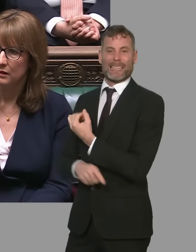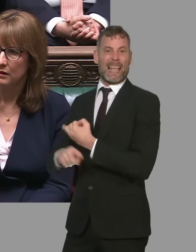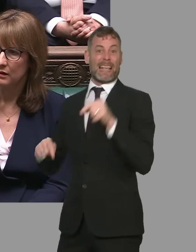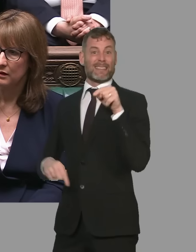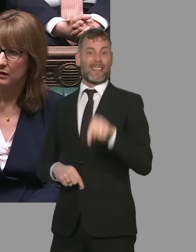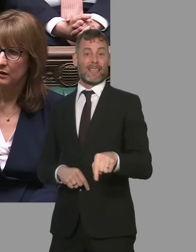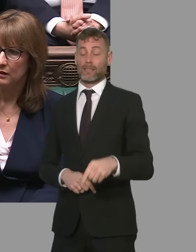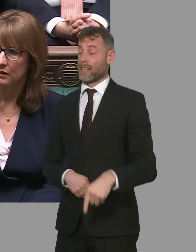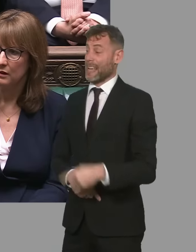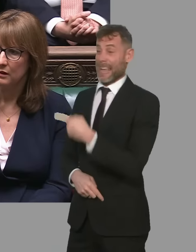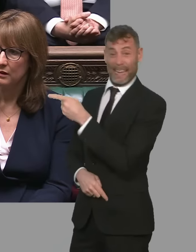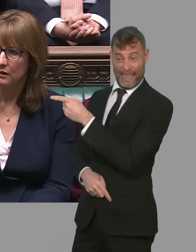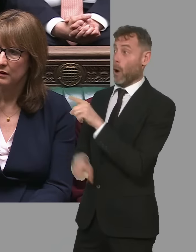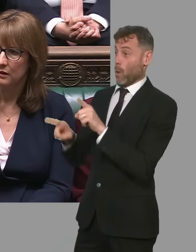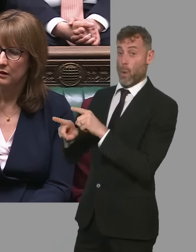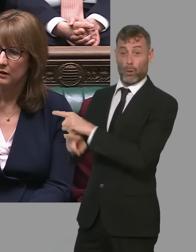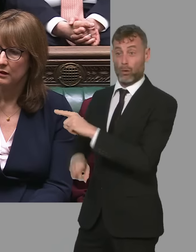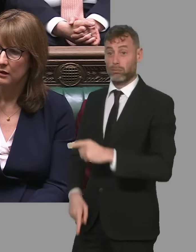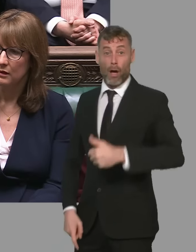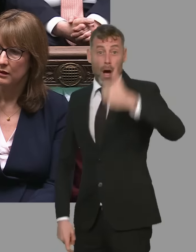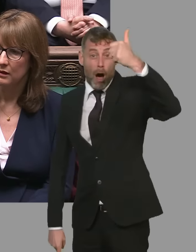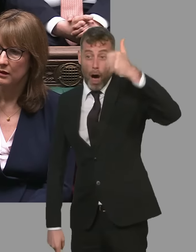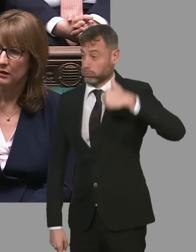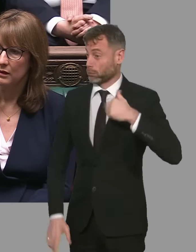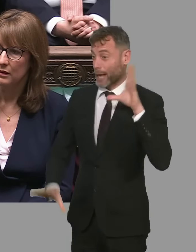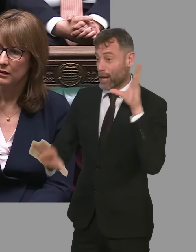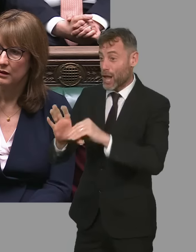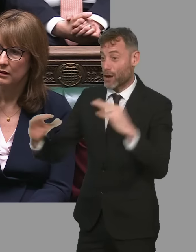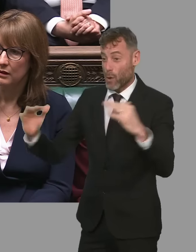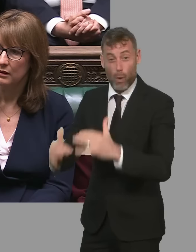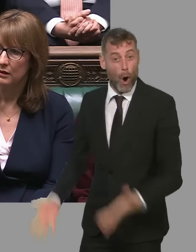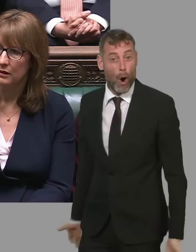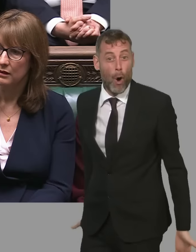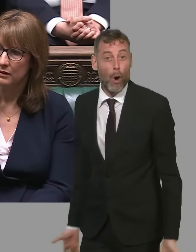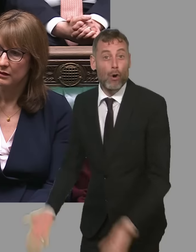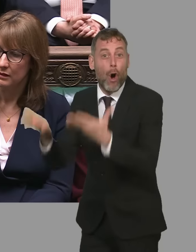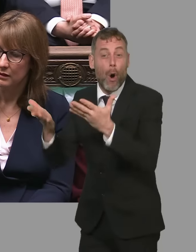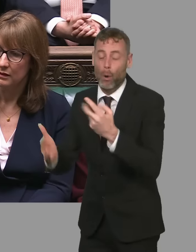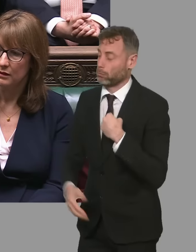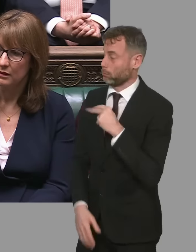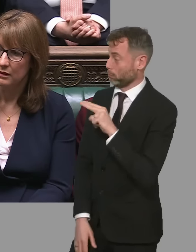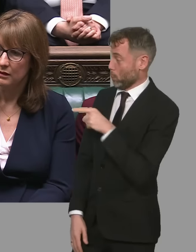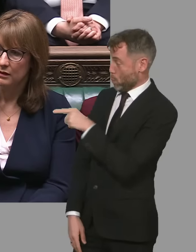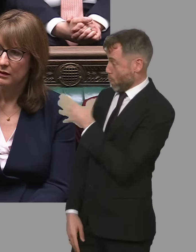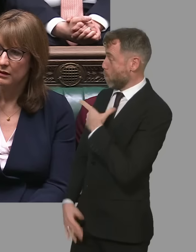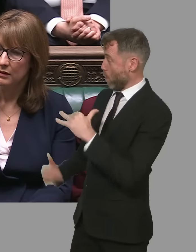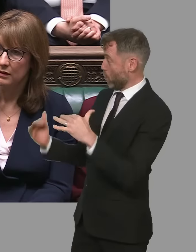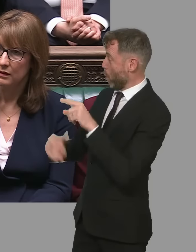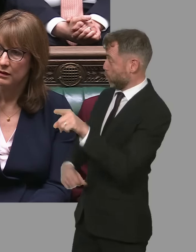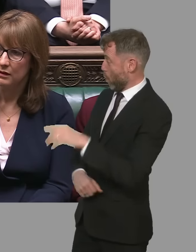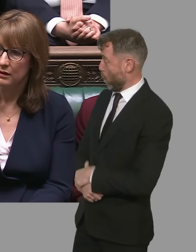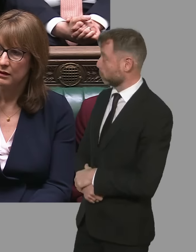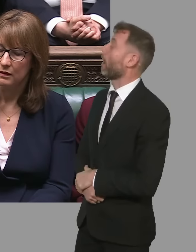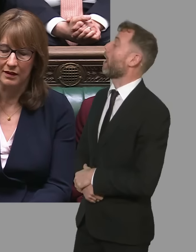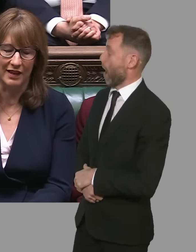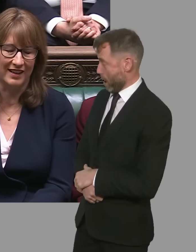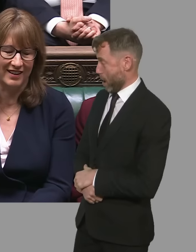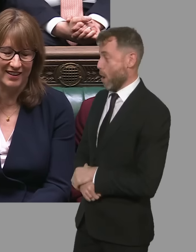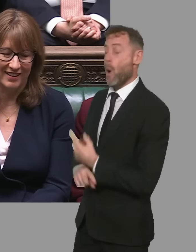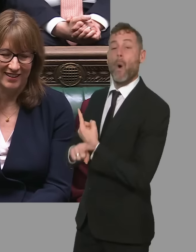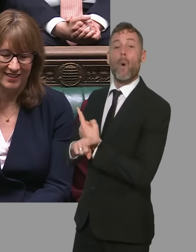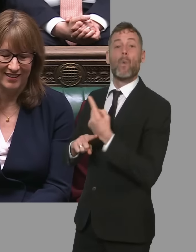I want to make it perfectly clear he wants the war. A week later, screeching U-turn, we don't want to go to war. And he says, trust his